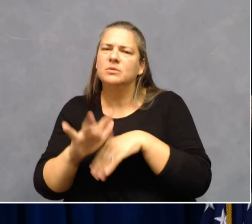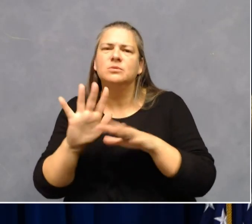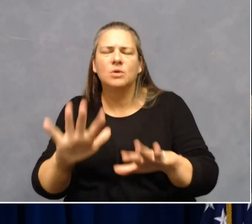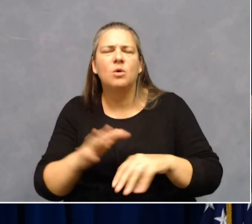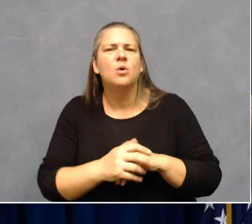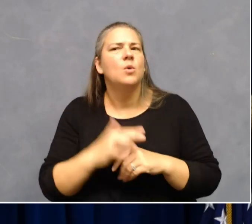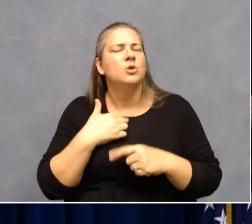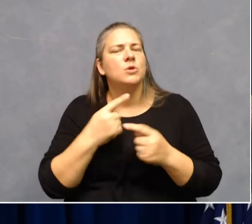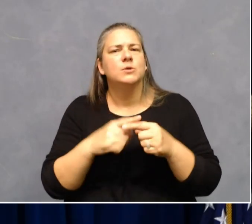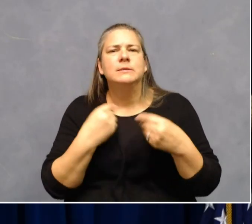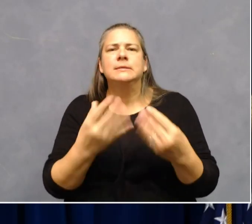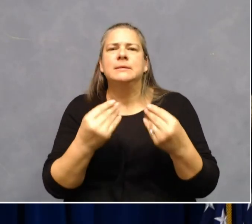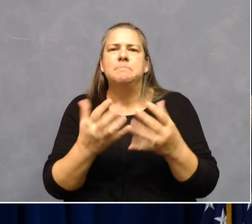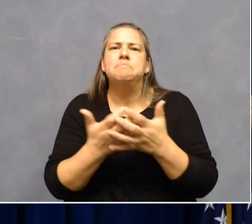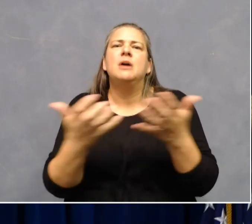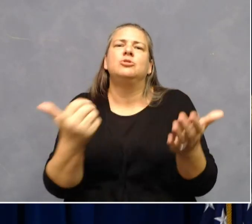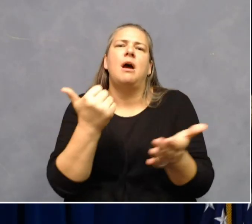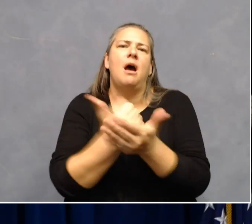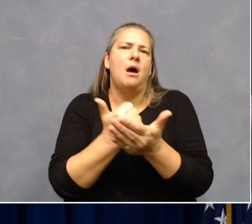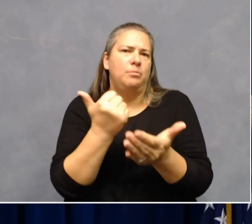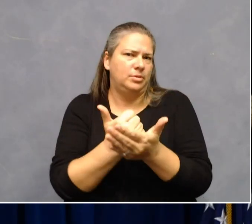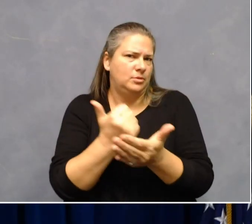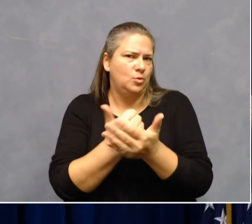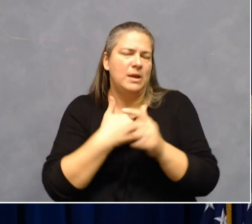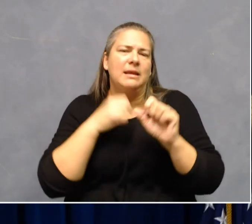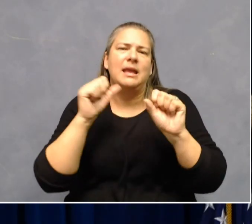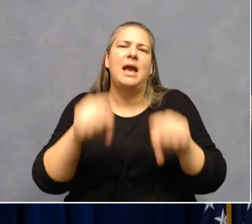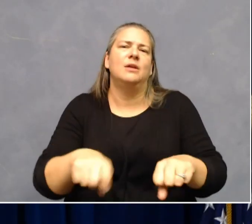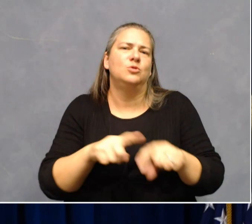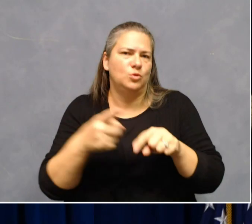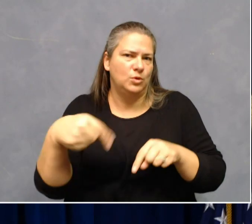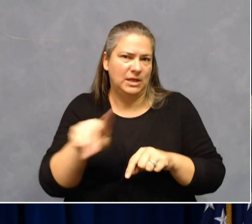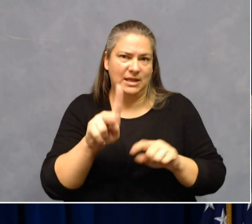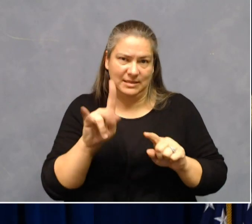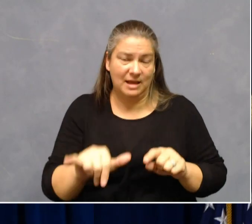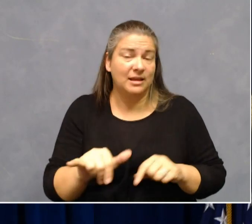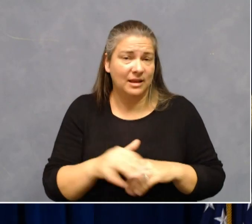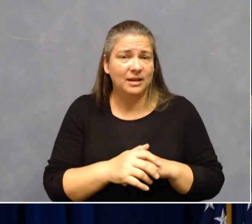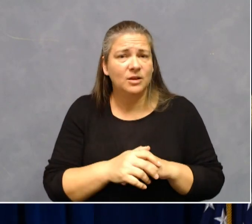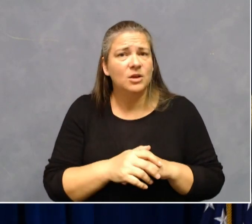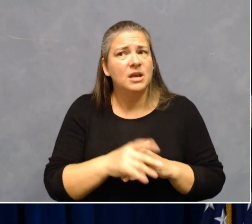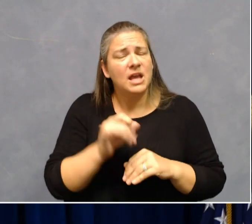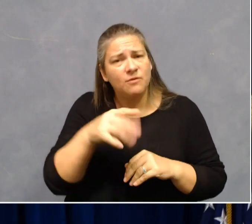help as we can to Kentuckians that are struggling.